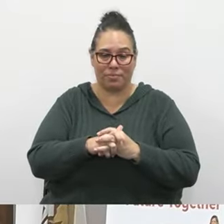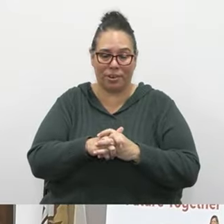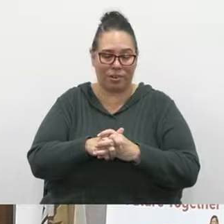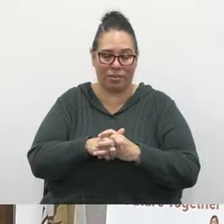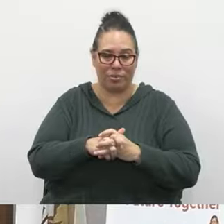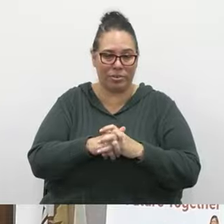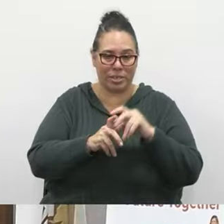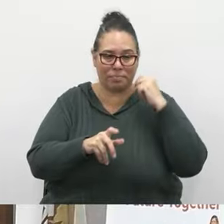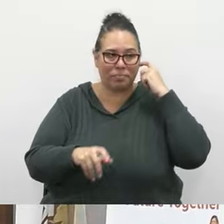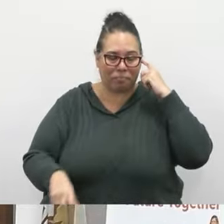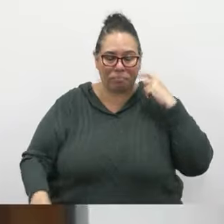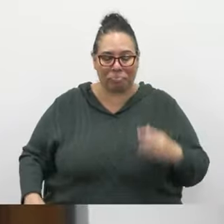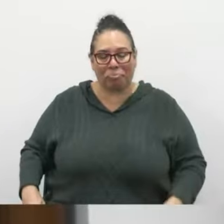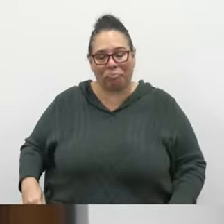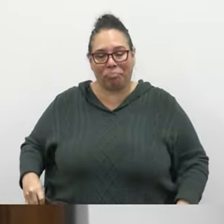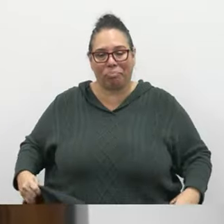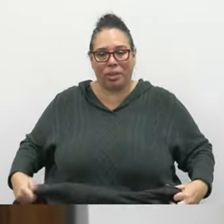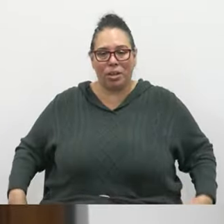So is everybody